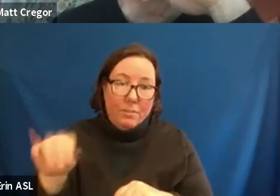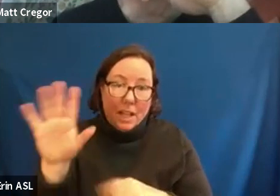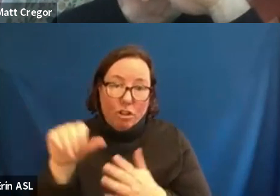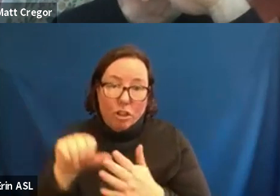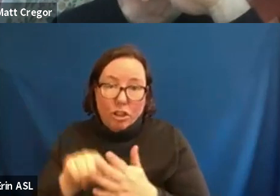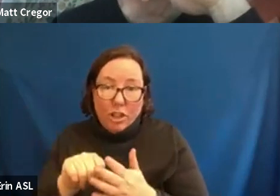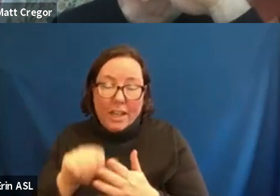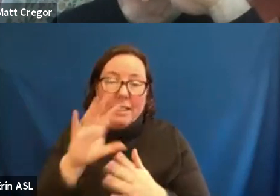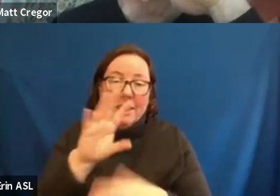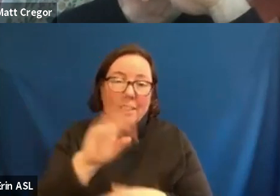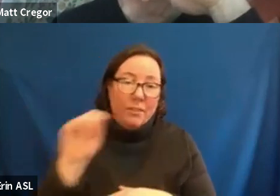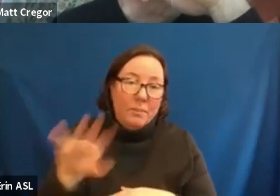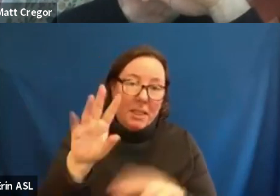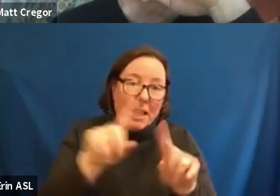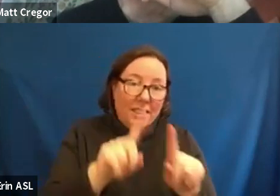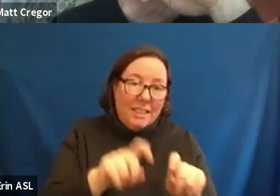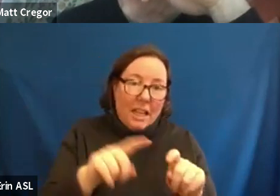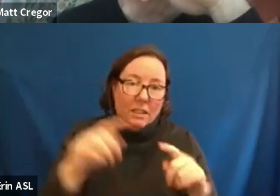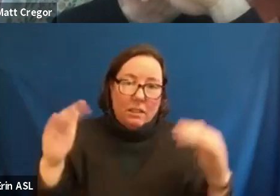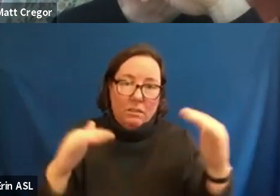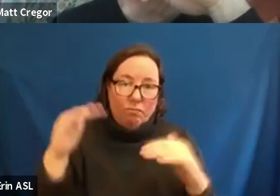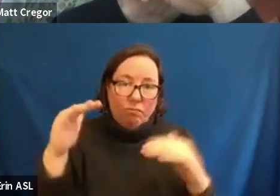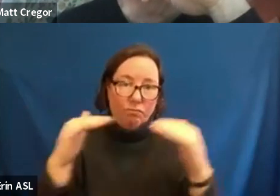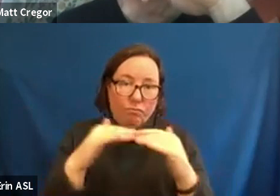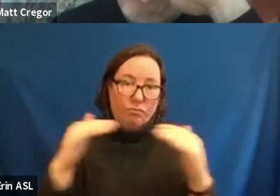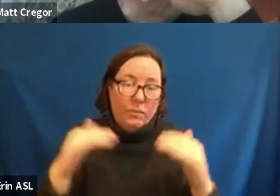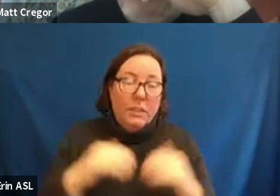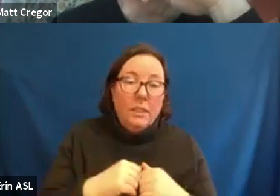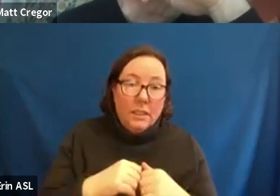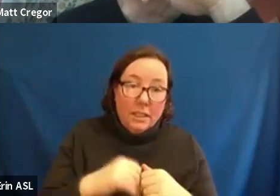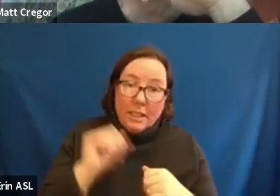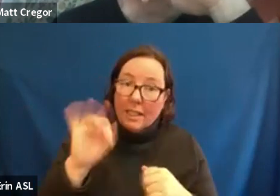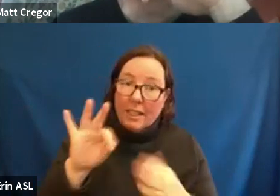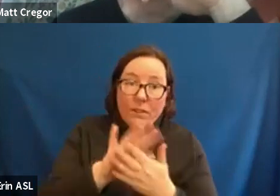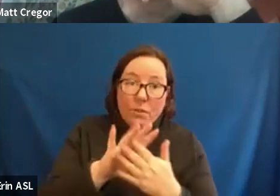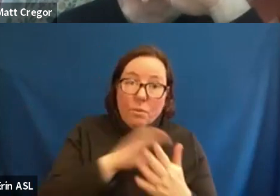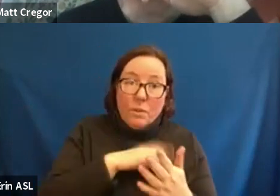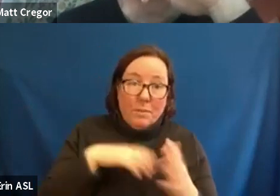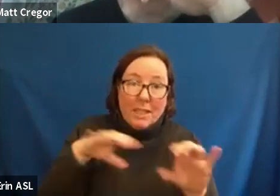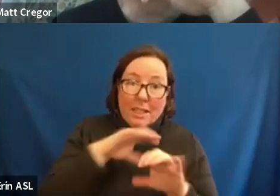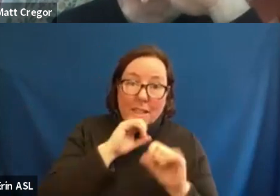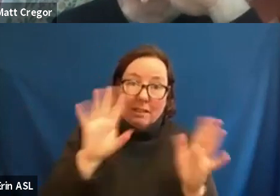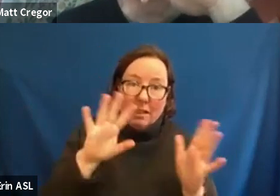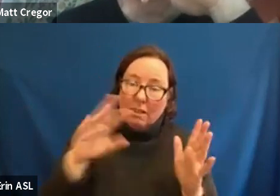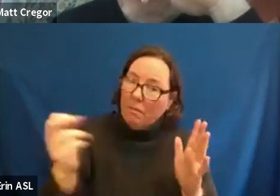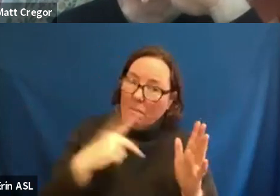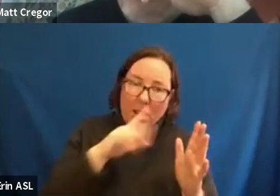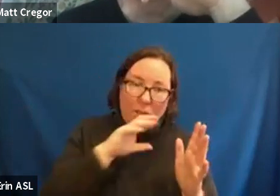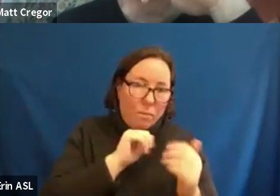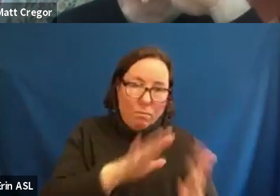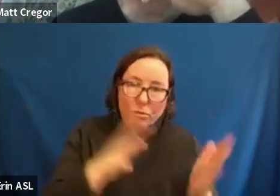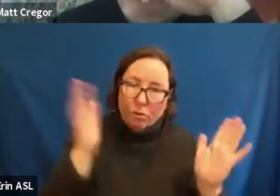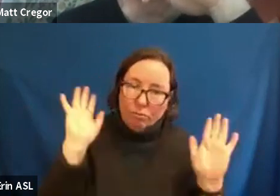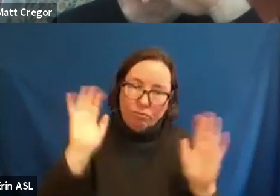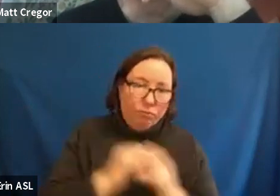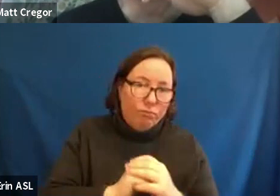50% assessment, absent the school committee taking a different action.